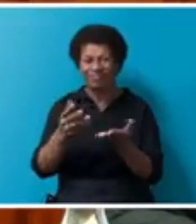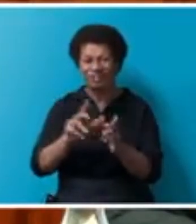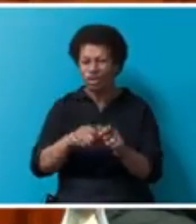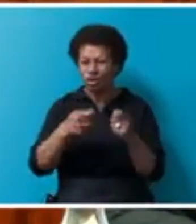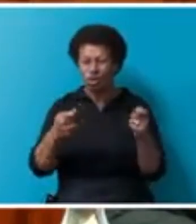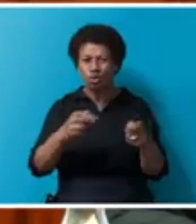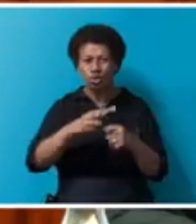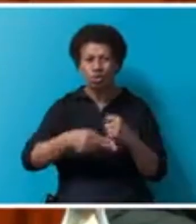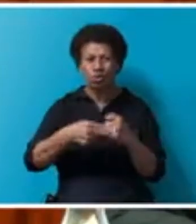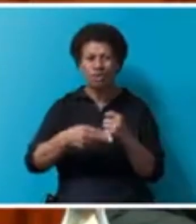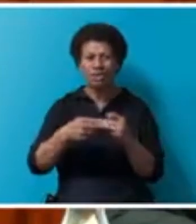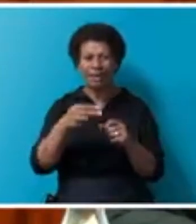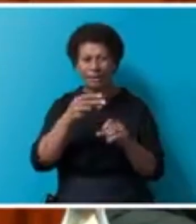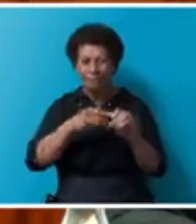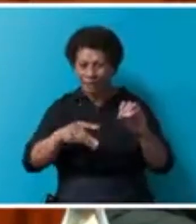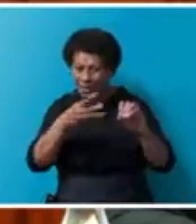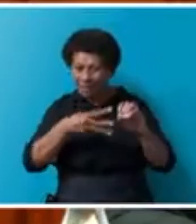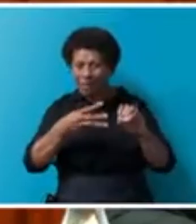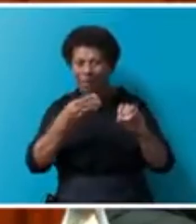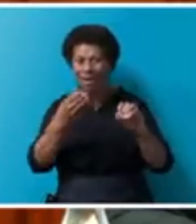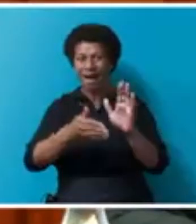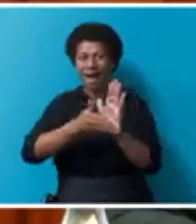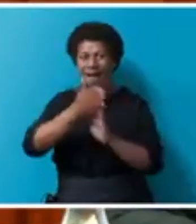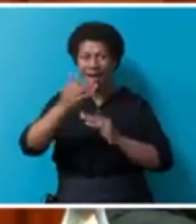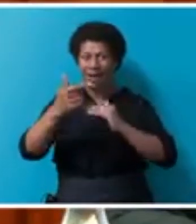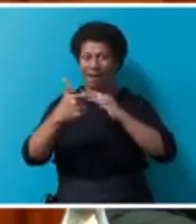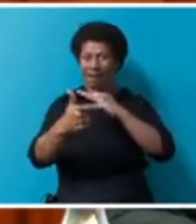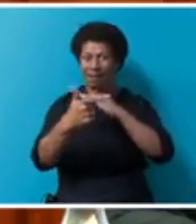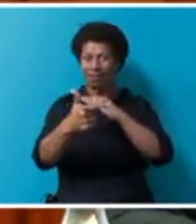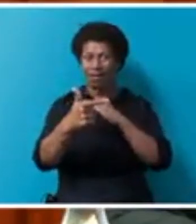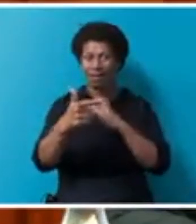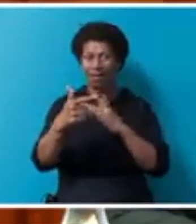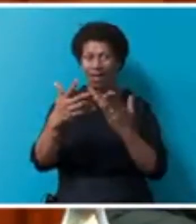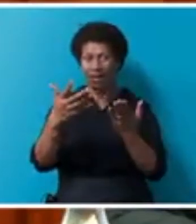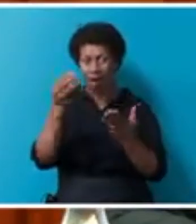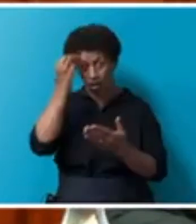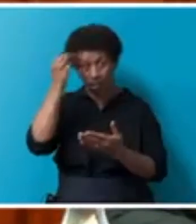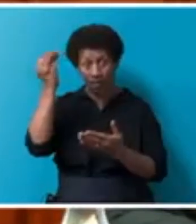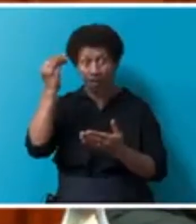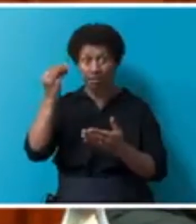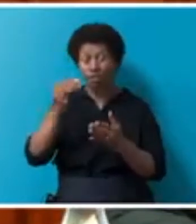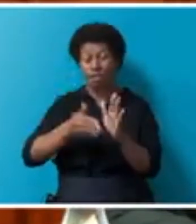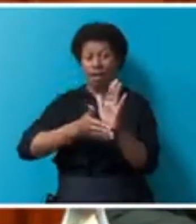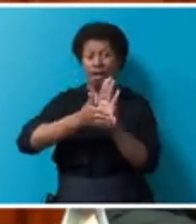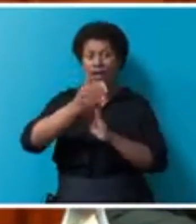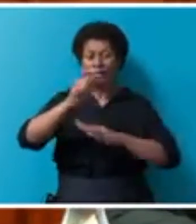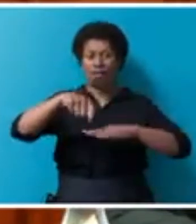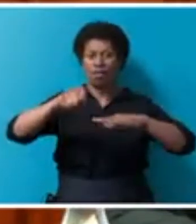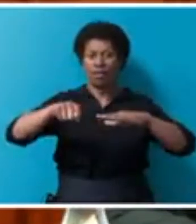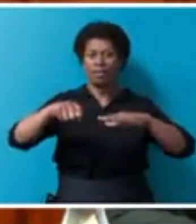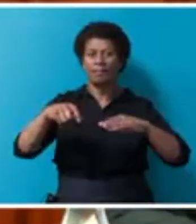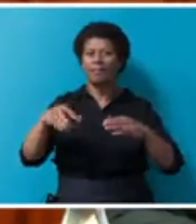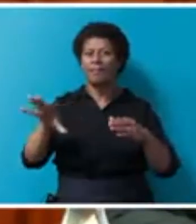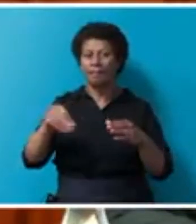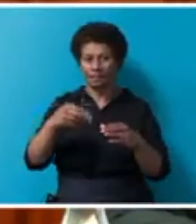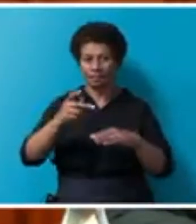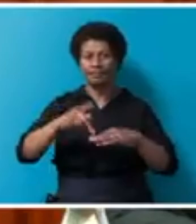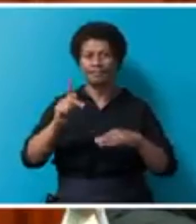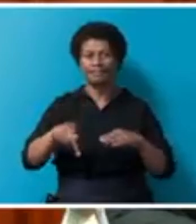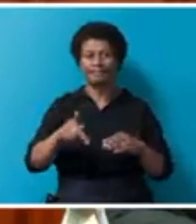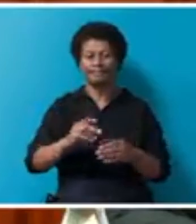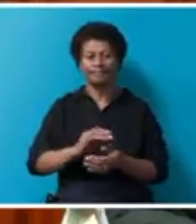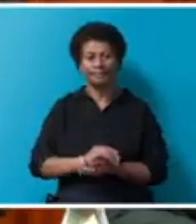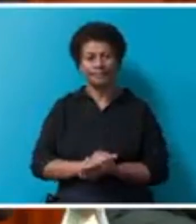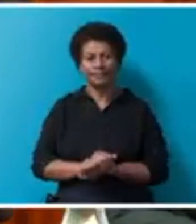in high-level judicial discussions, including the recent advisory opinion referred to the Supreme Court by Cabinet. On